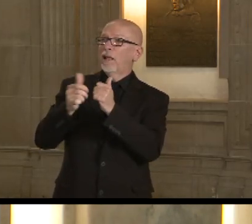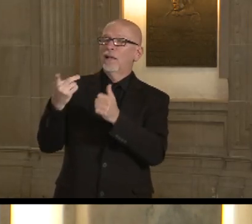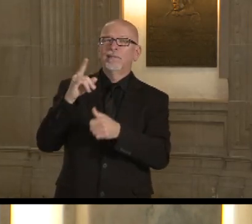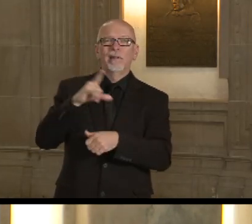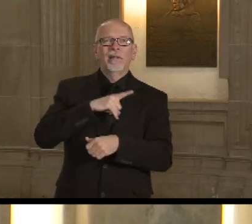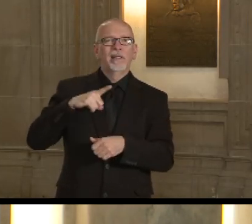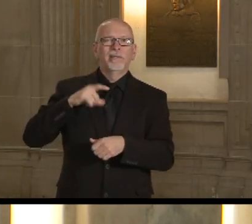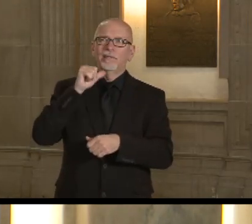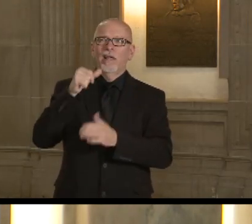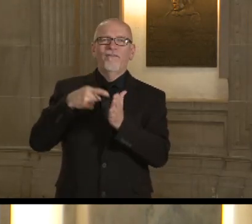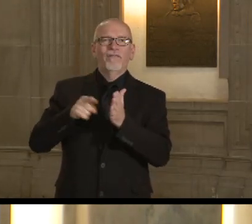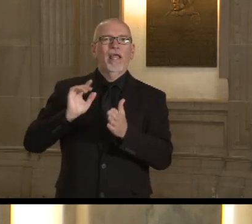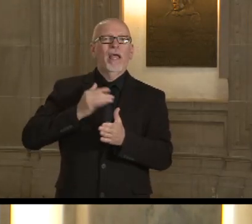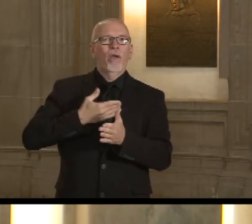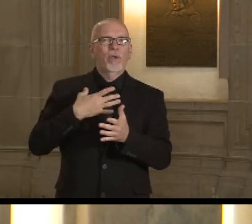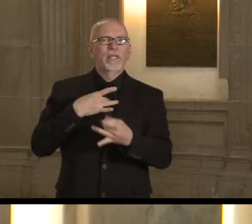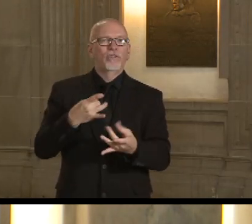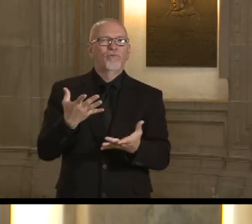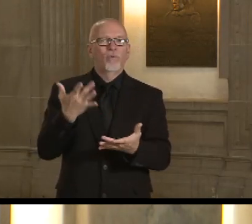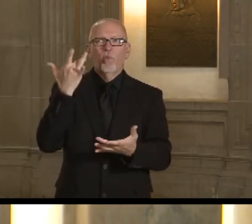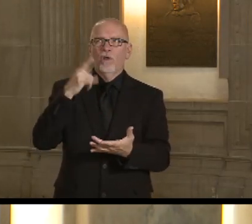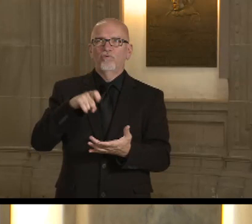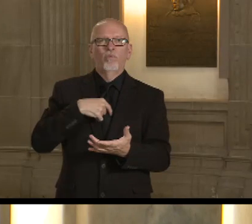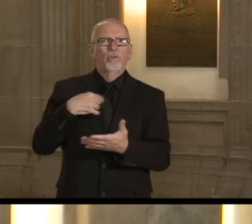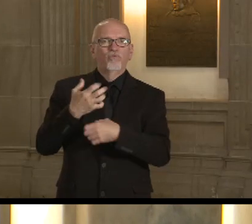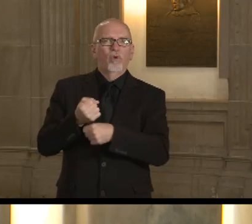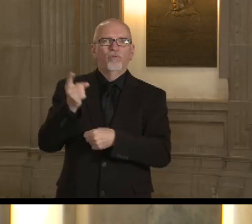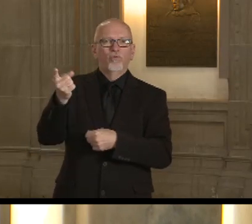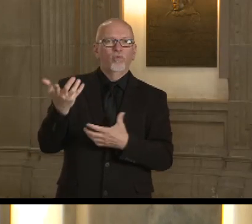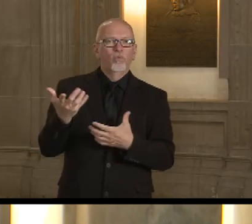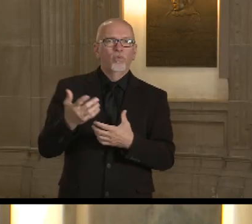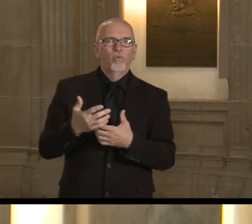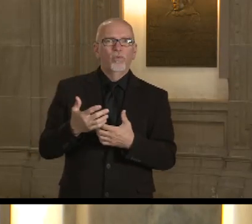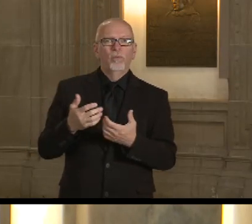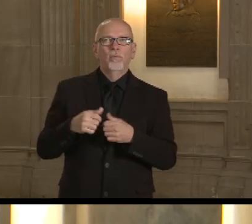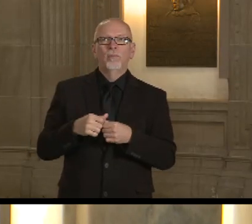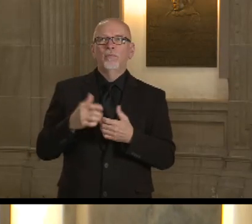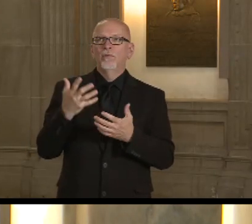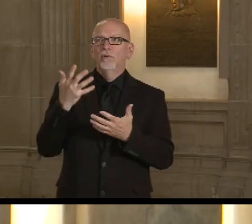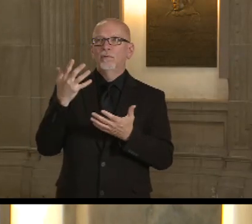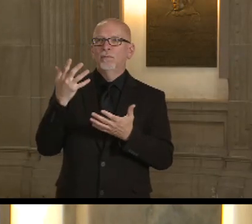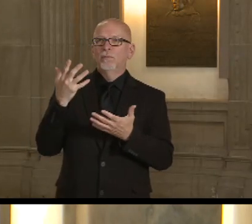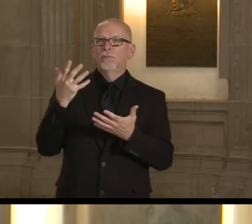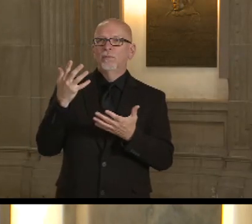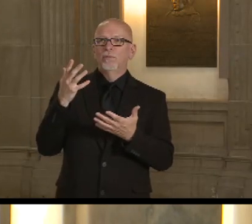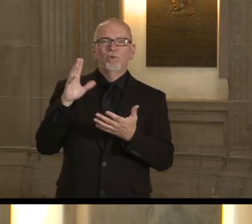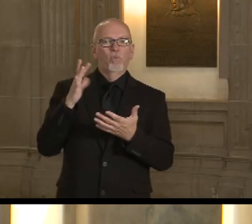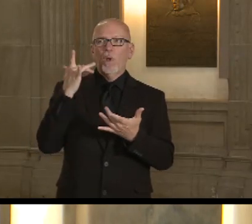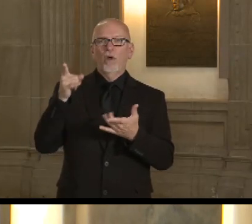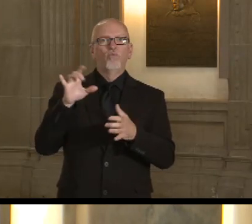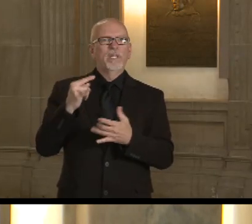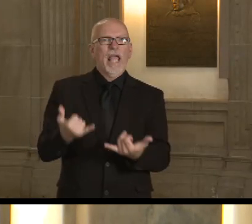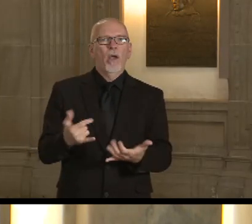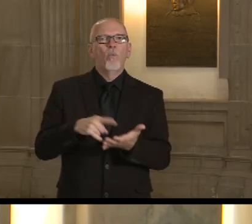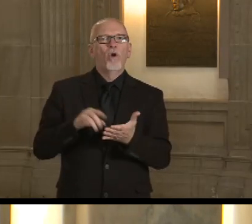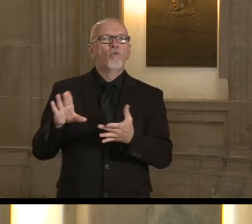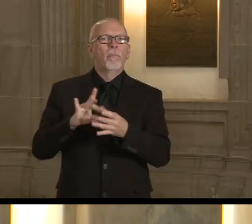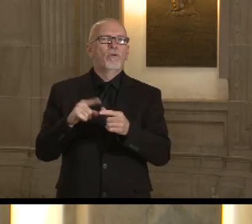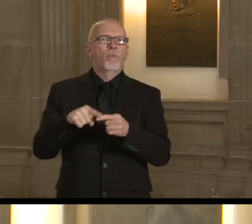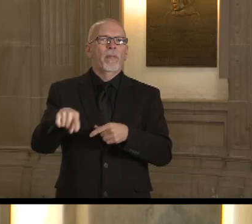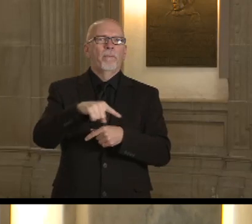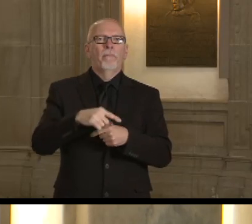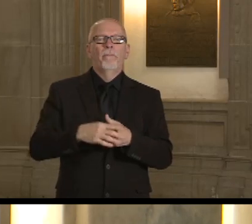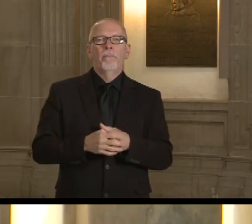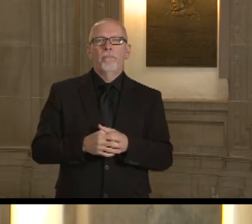not reflecting our interests? Why should we trust you to do it now? What would be your message to those